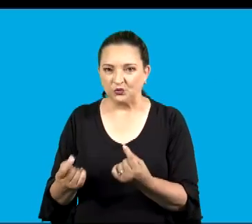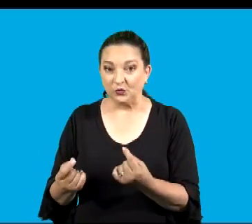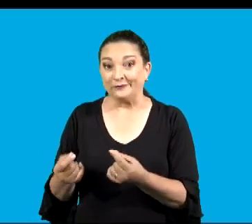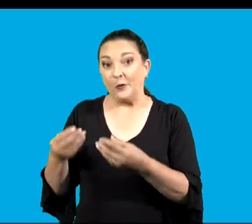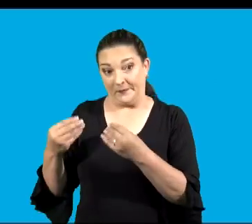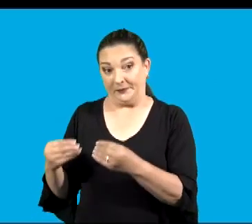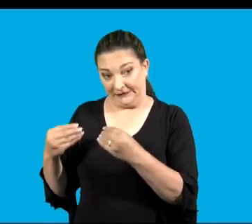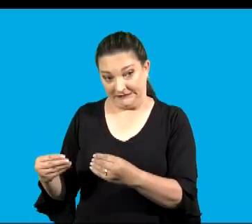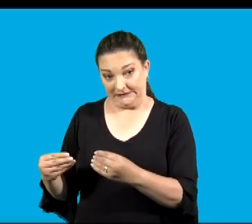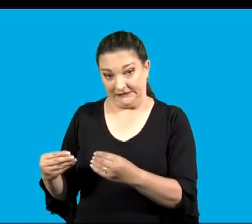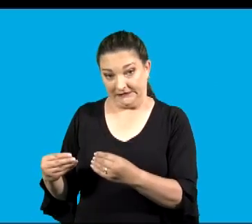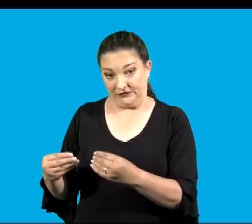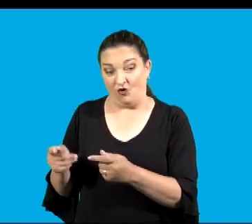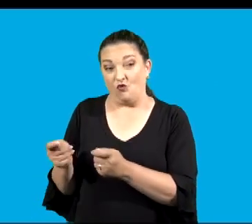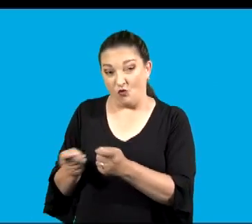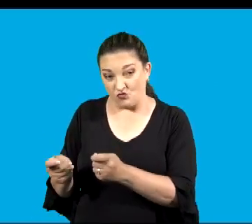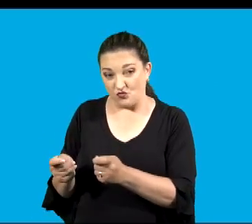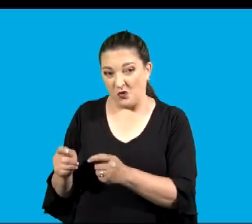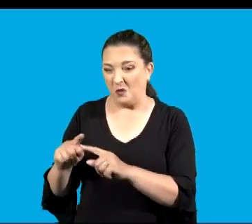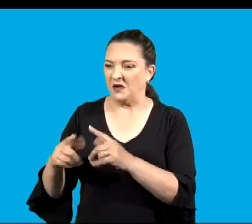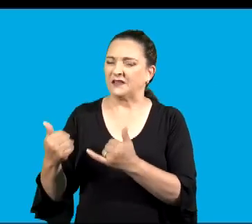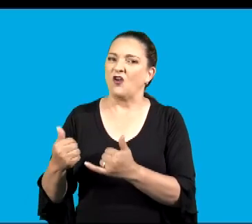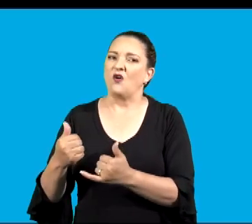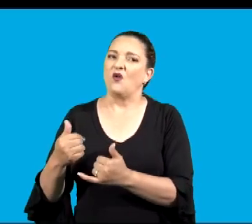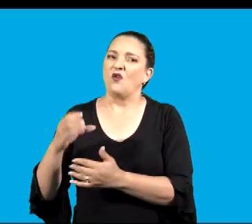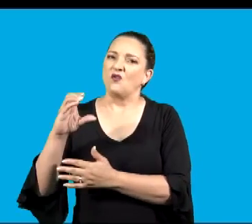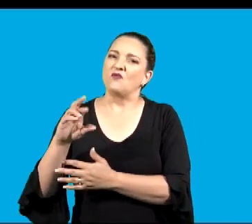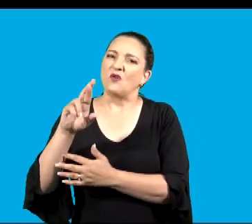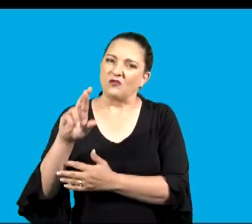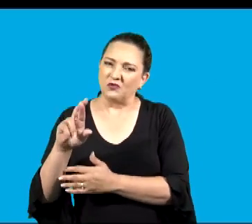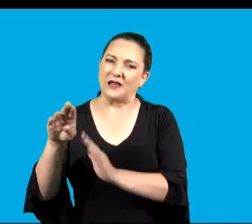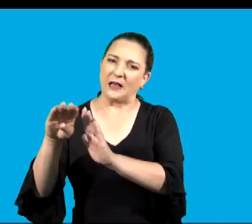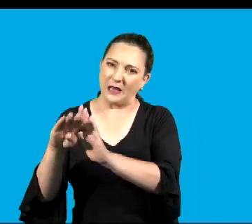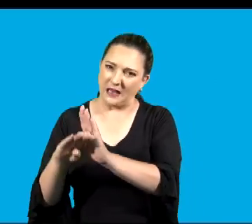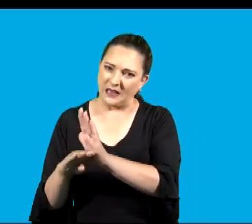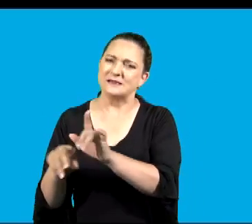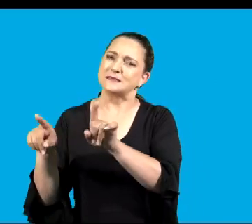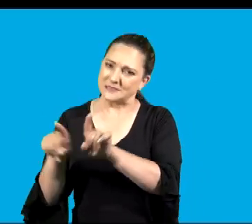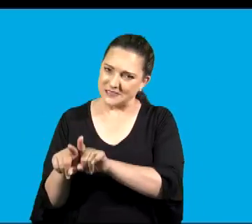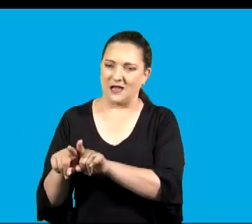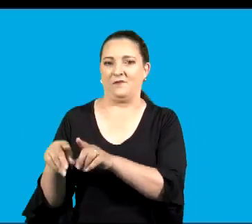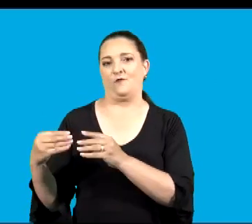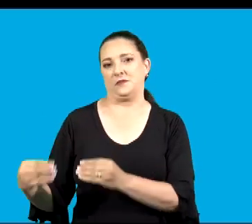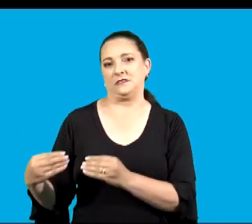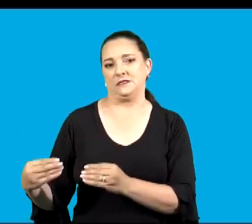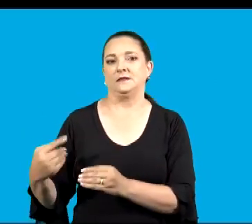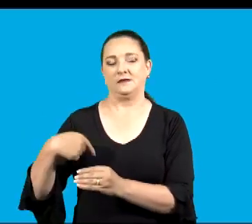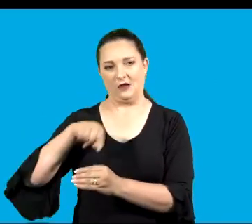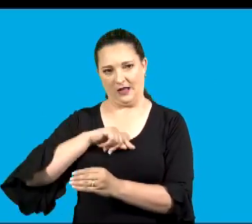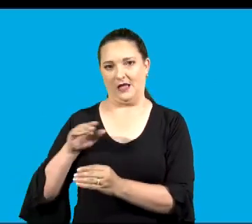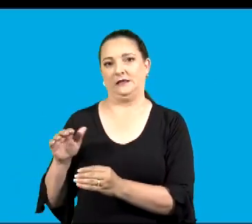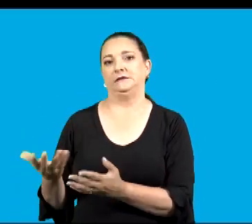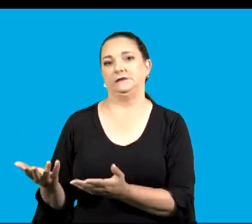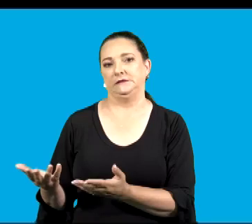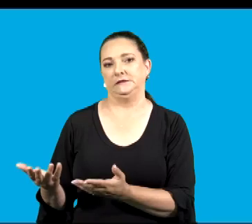that is prepared by the business, that is us, against the creditors list, which is also prepared by the business, that is